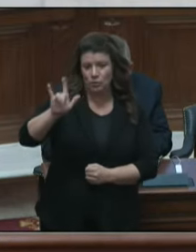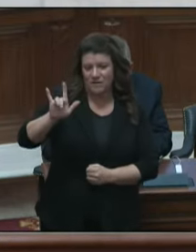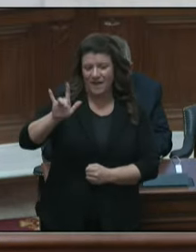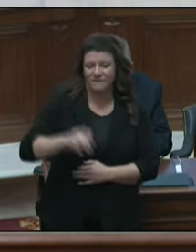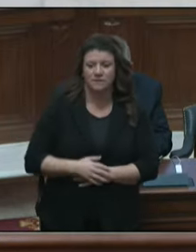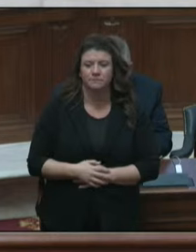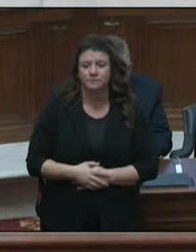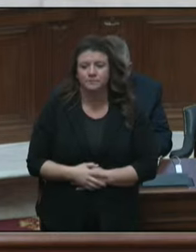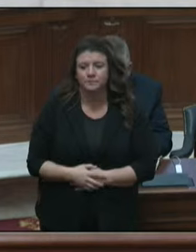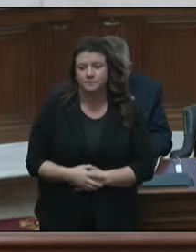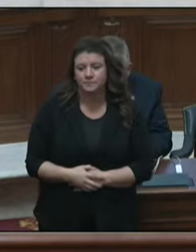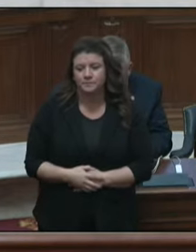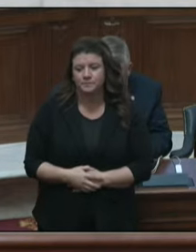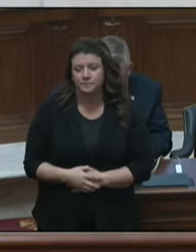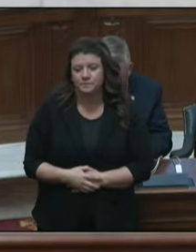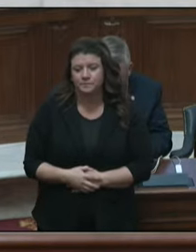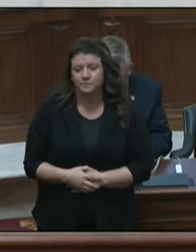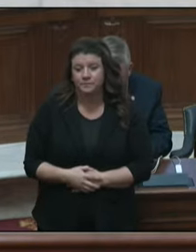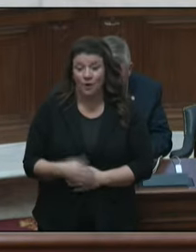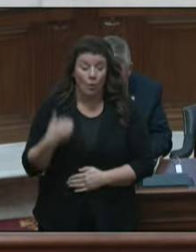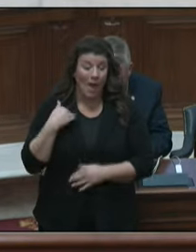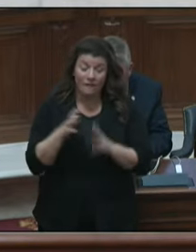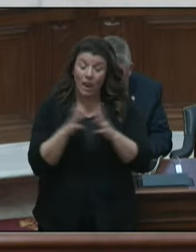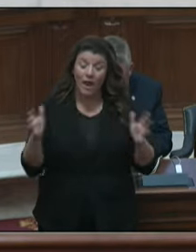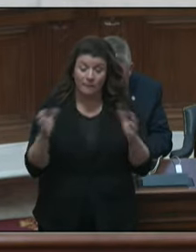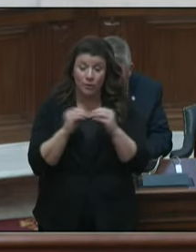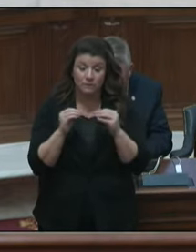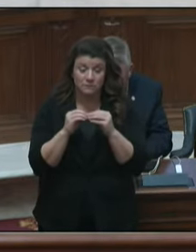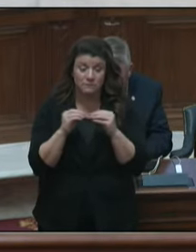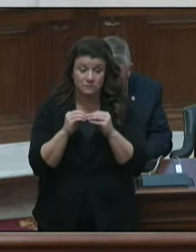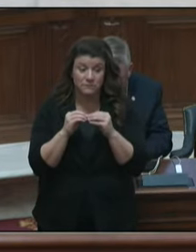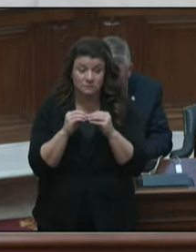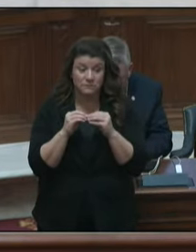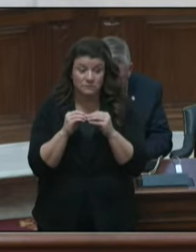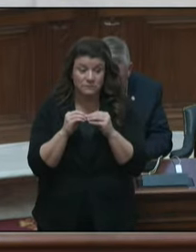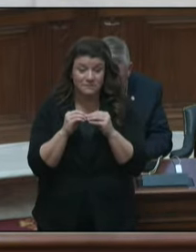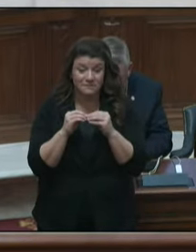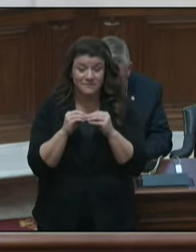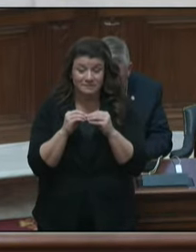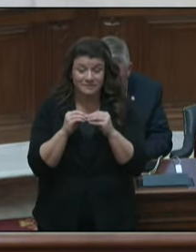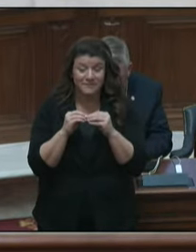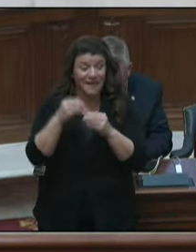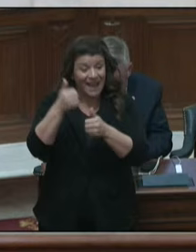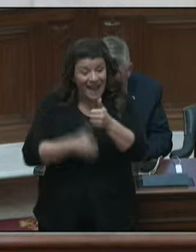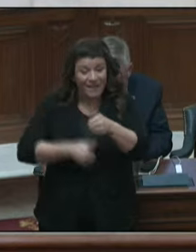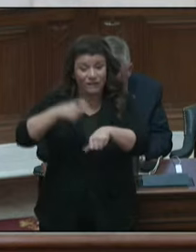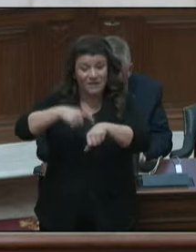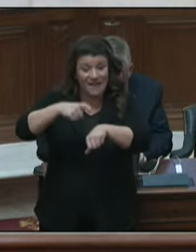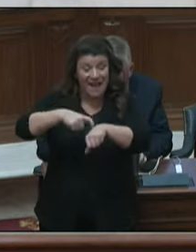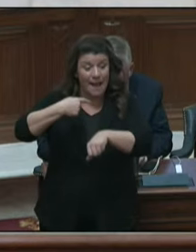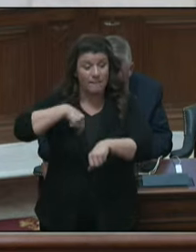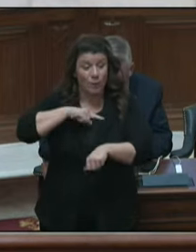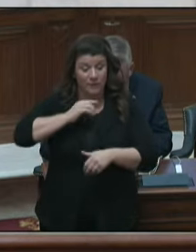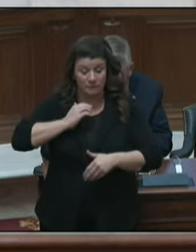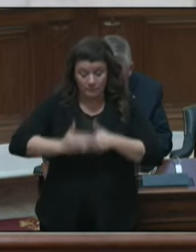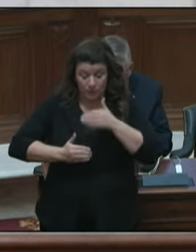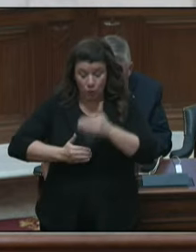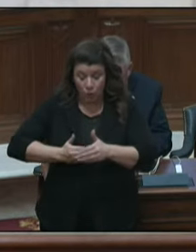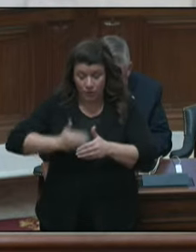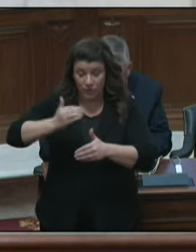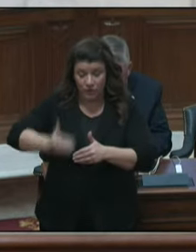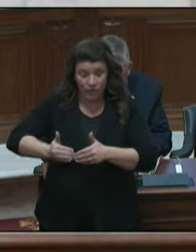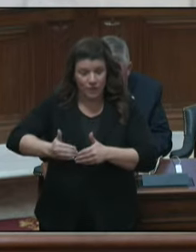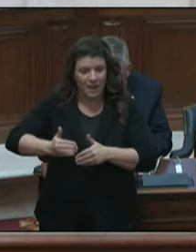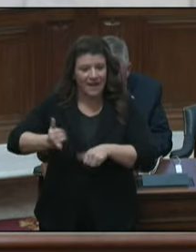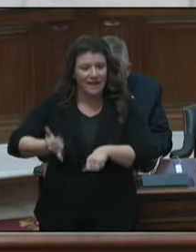2025. We got a lot more. Every time we make this move, we make